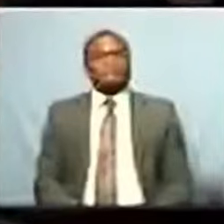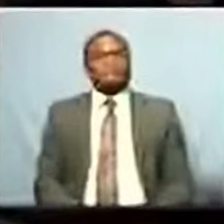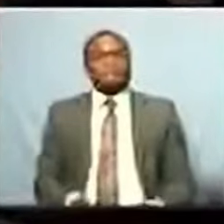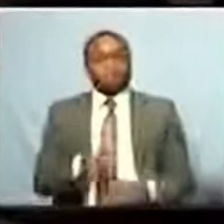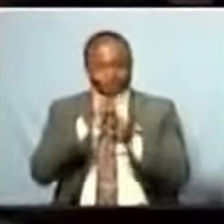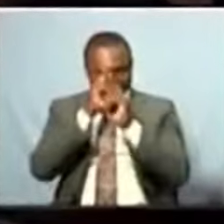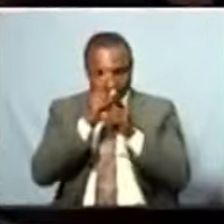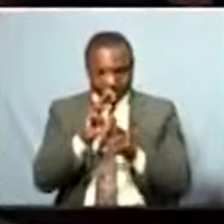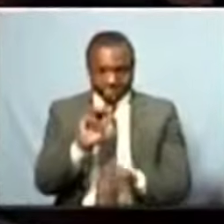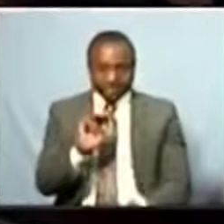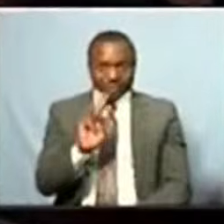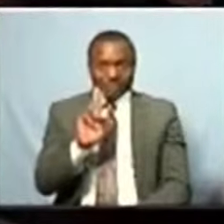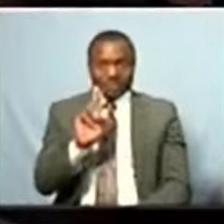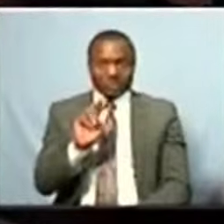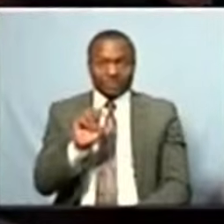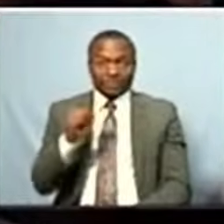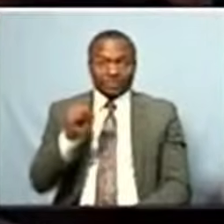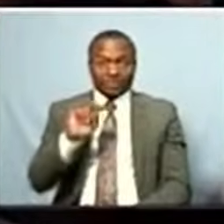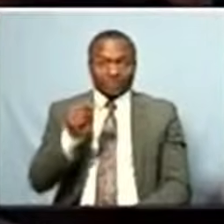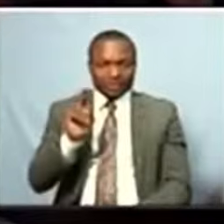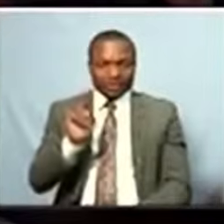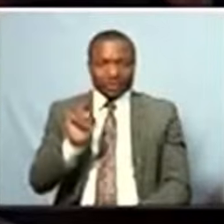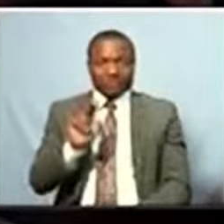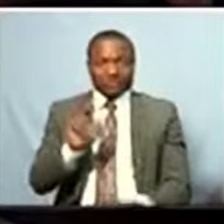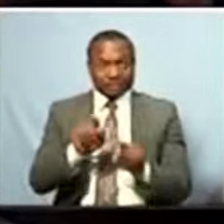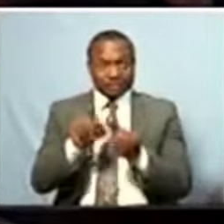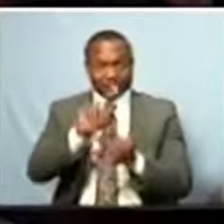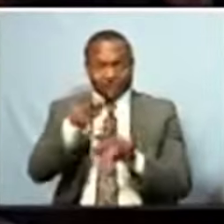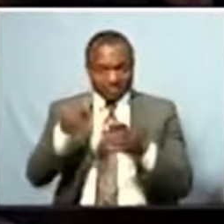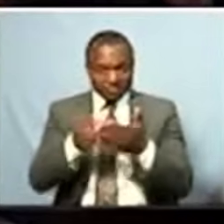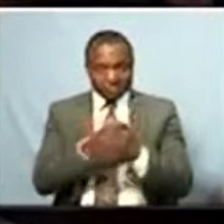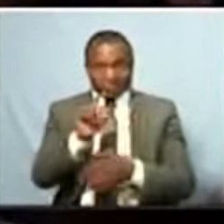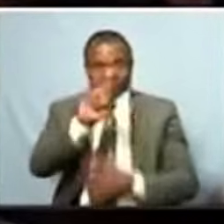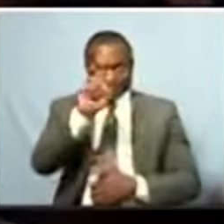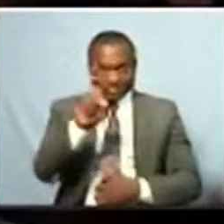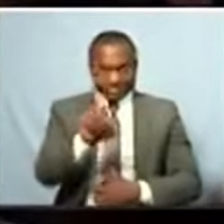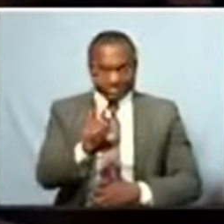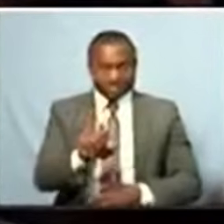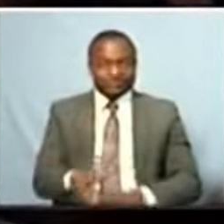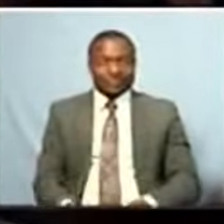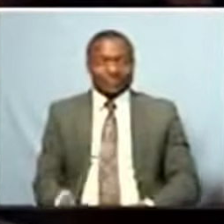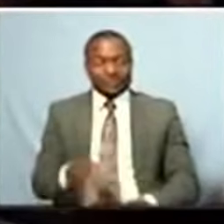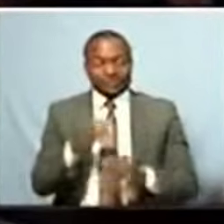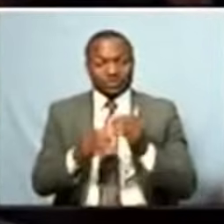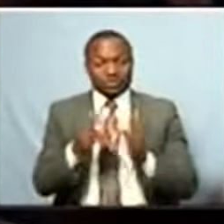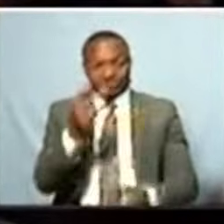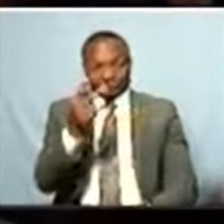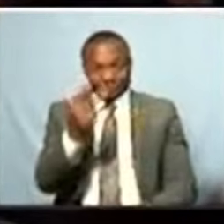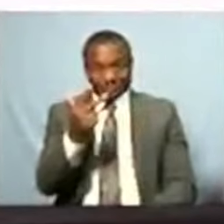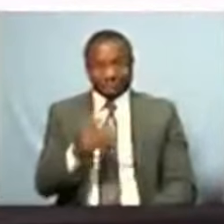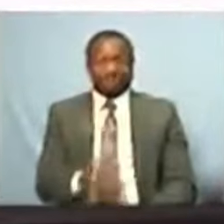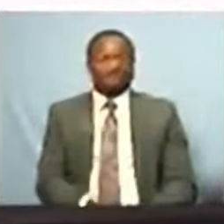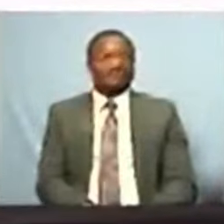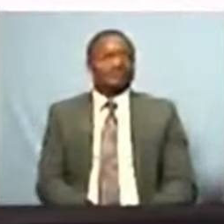Honorable Mngantu. It's the same question? No, it's a new question. Okay. Clause 3.